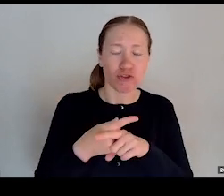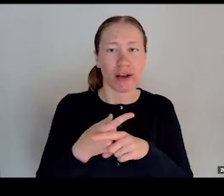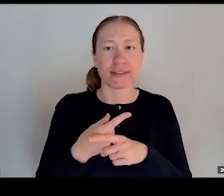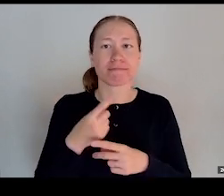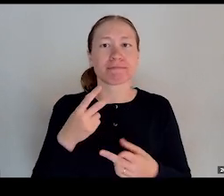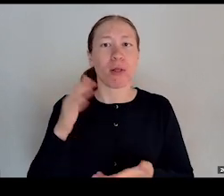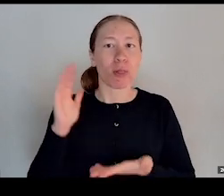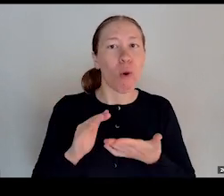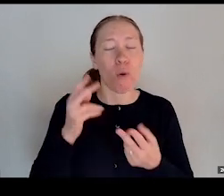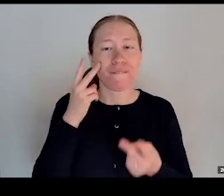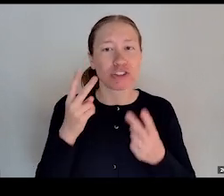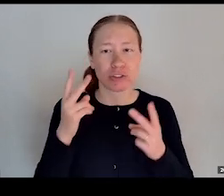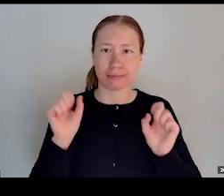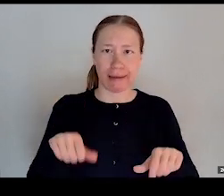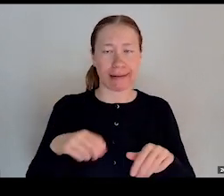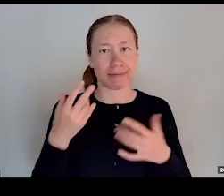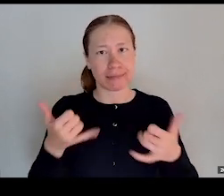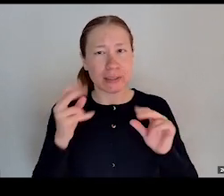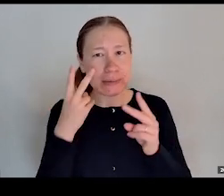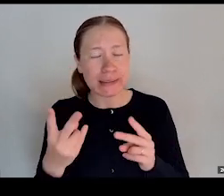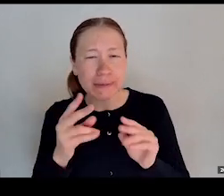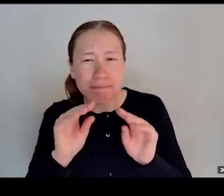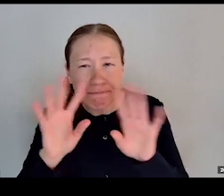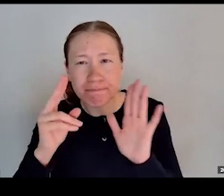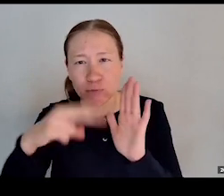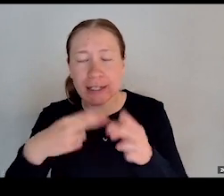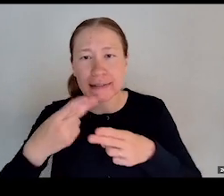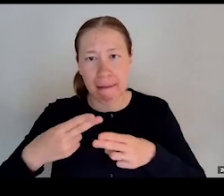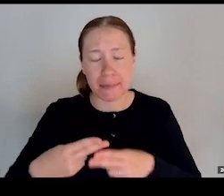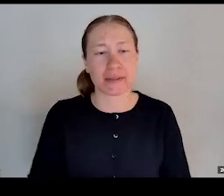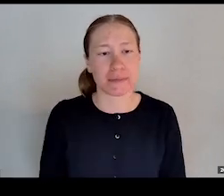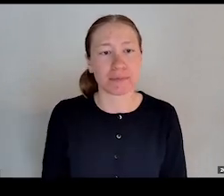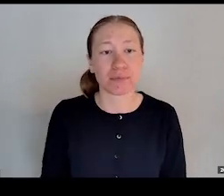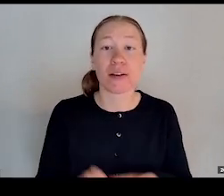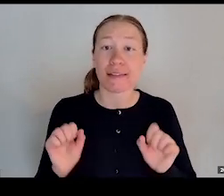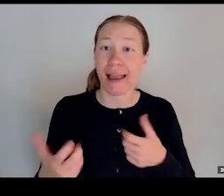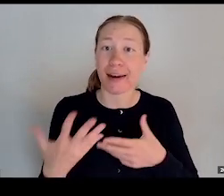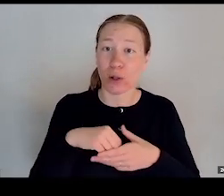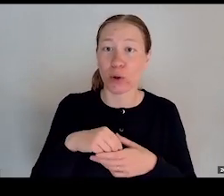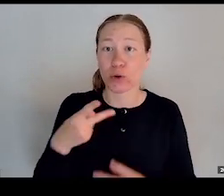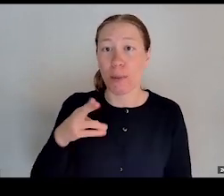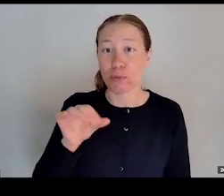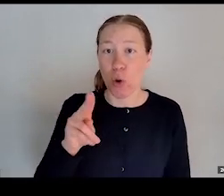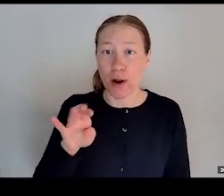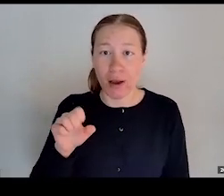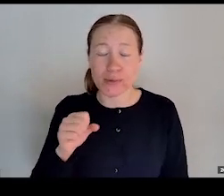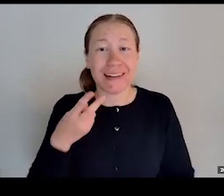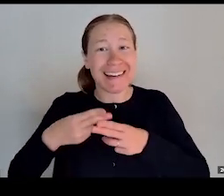low vision are able to read the names on them. It can be helpful to include things such as pronouns and phonetics of